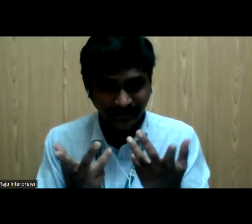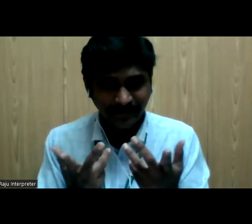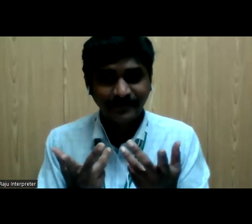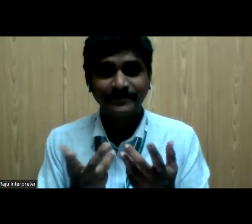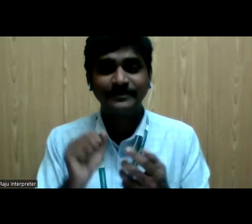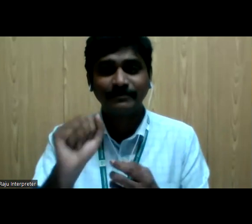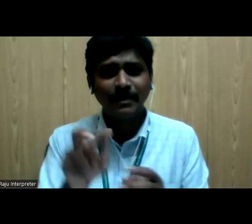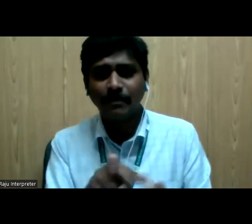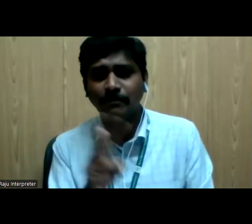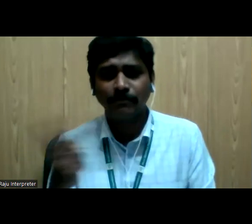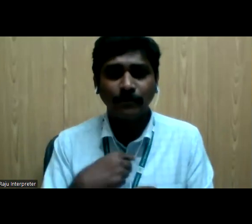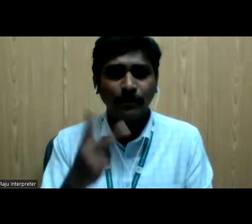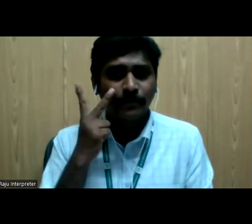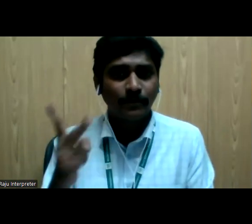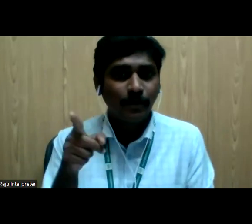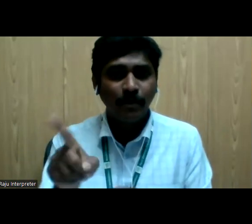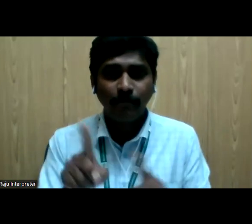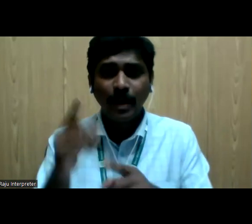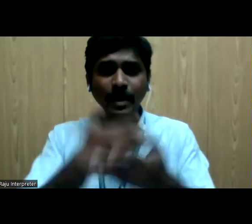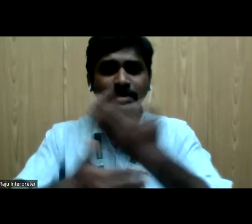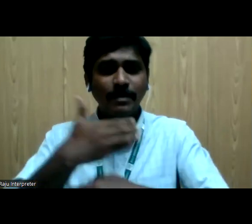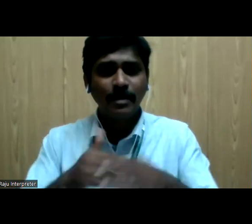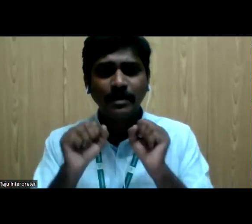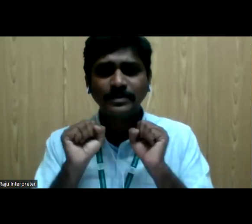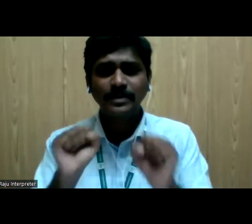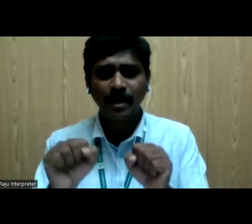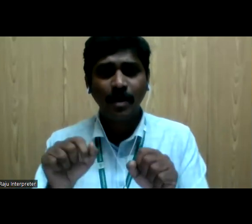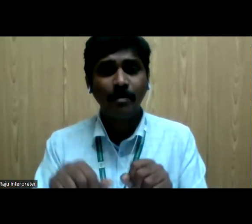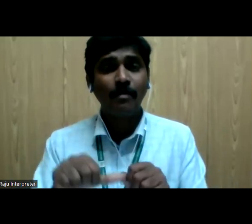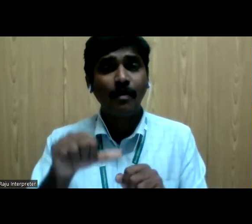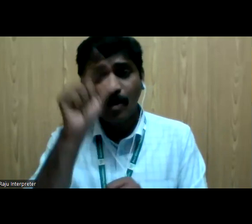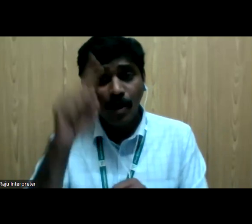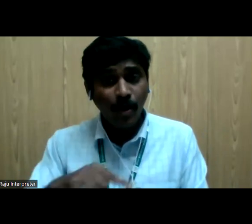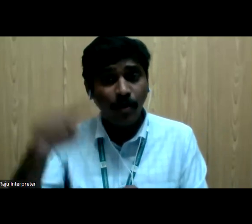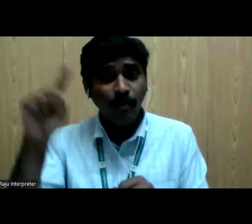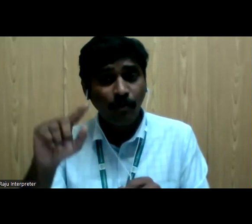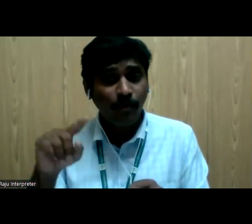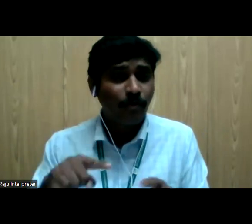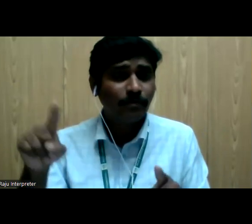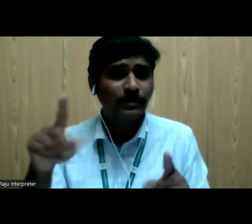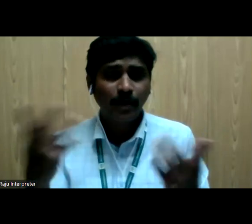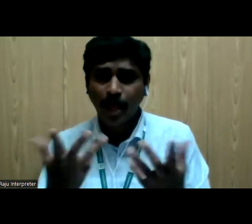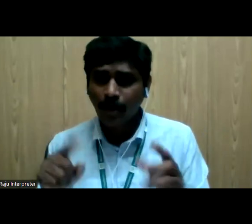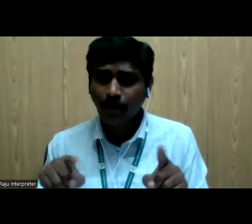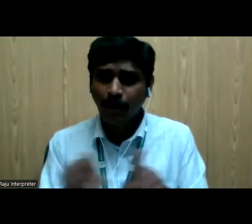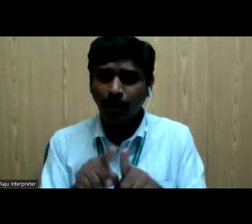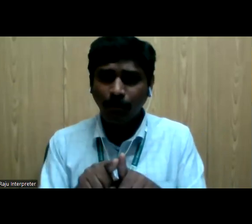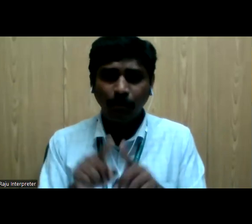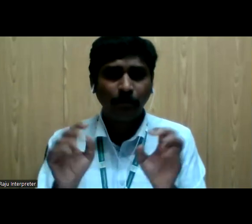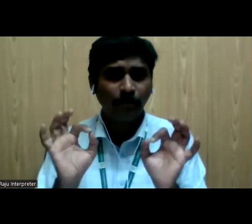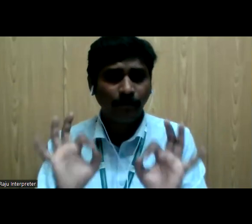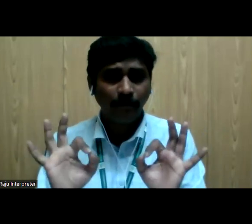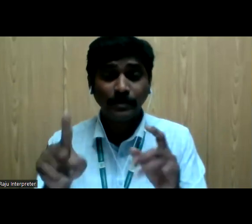at various ways by which persons with disabilities across the spectrum can be led to a